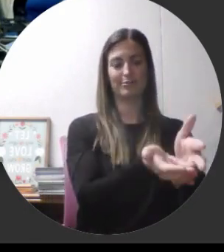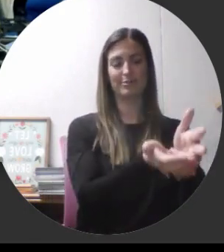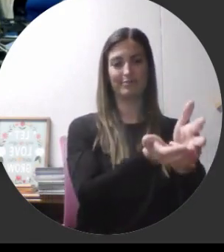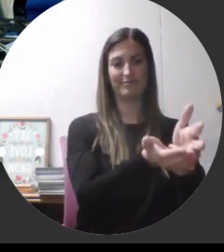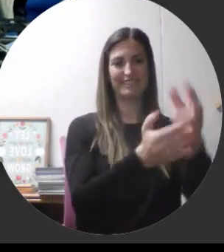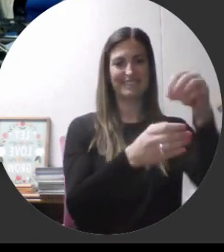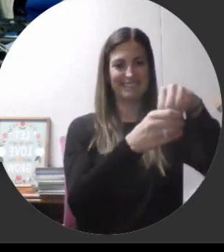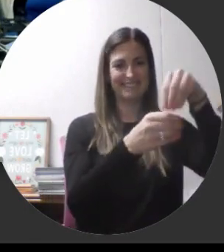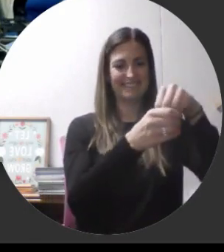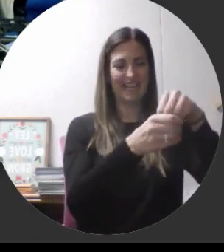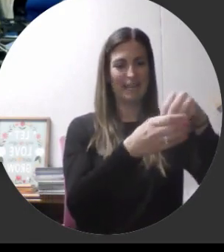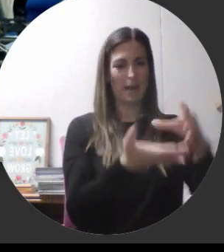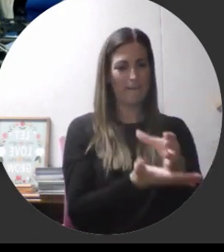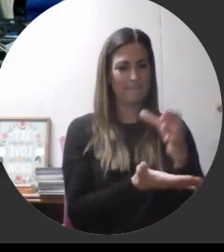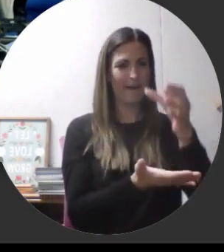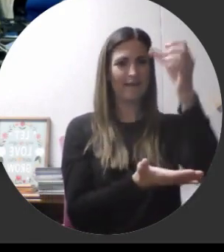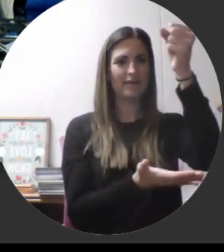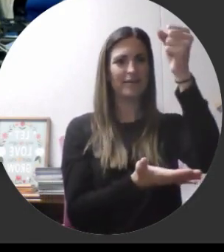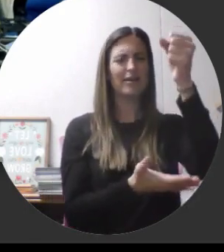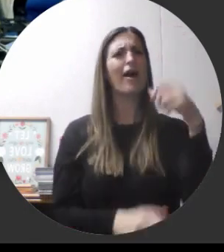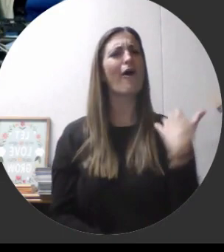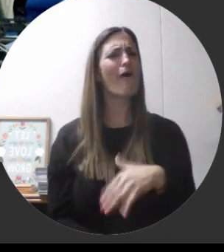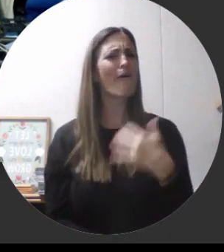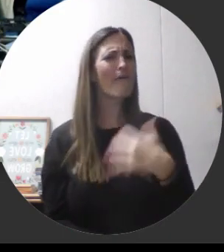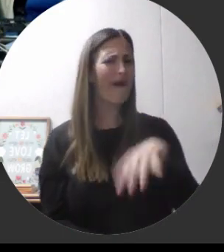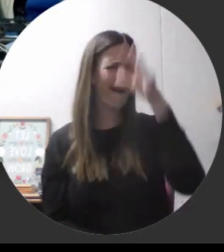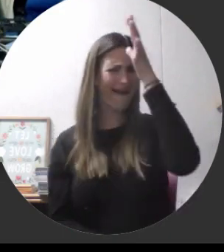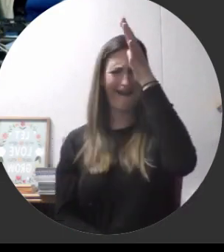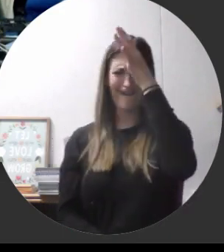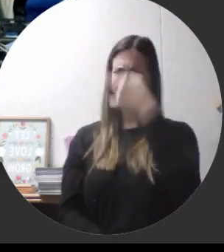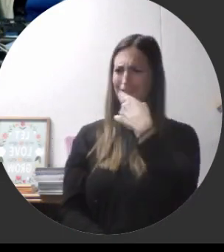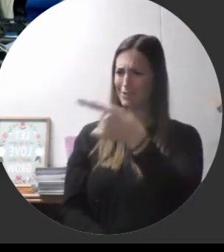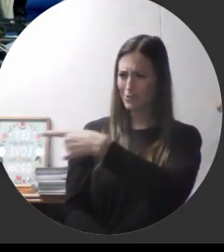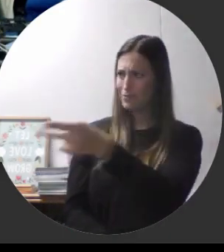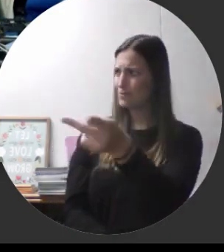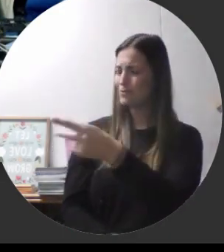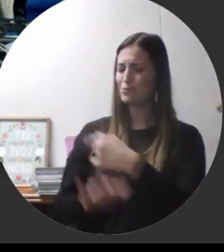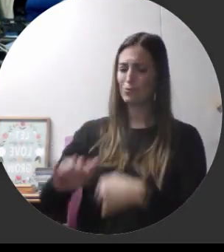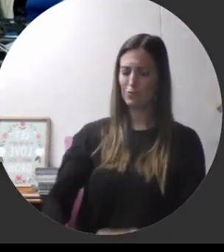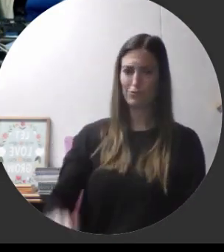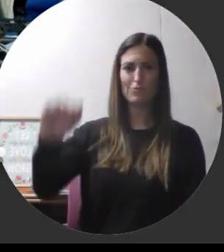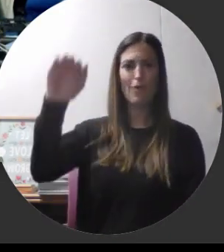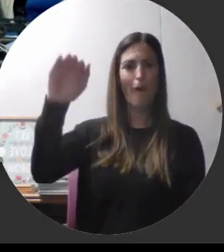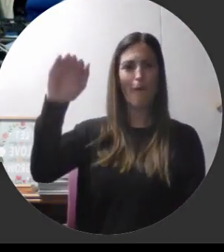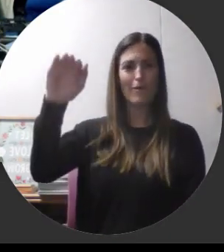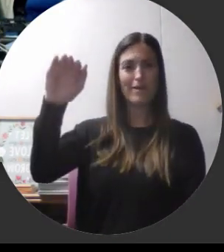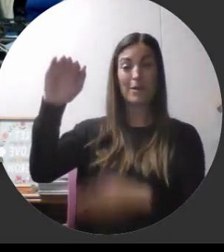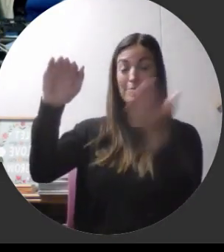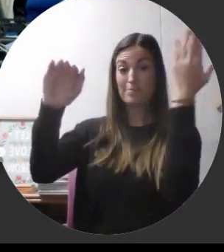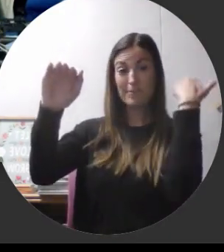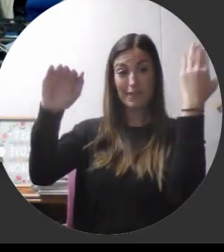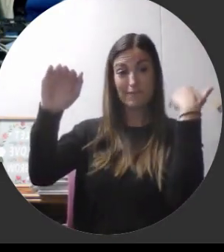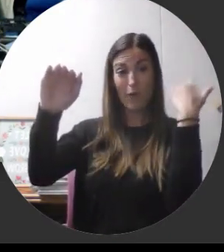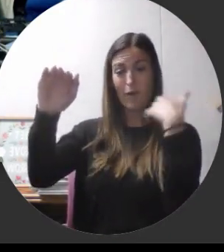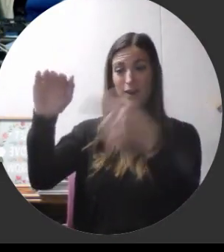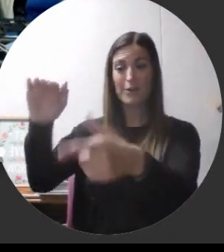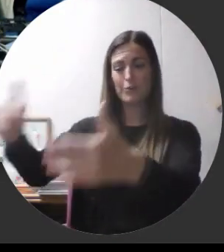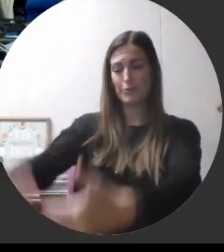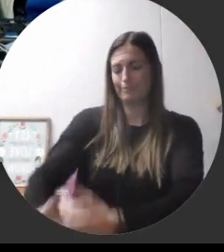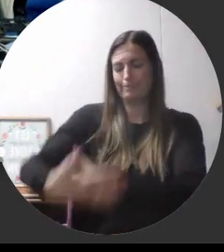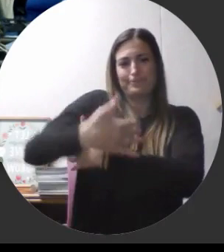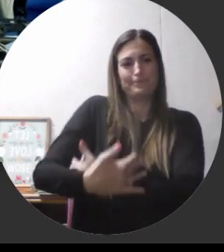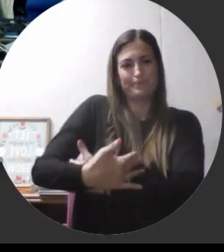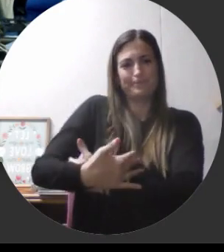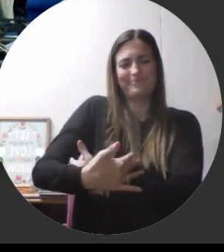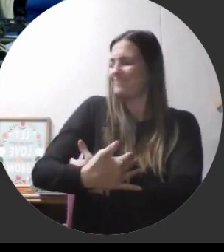bottle. "How you've grown," said Father to the children. "Why, last leave I was carrying you about easily, Angus. I wouldn't be